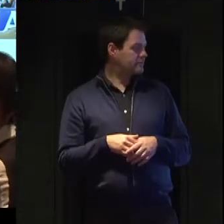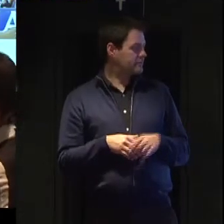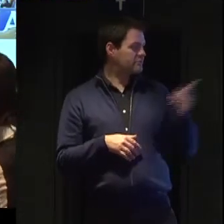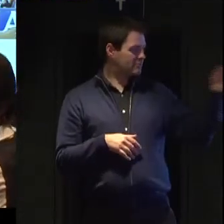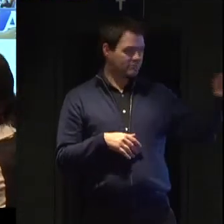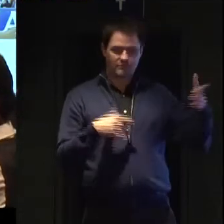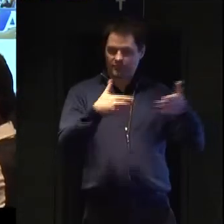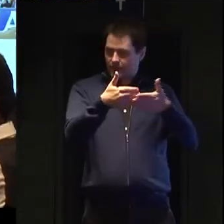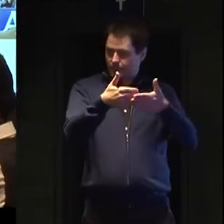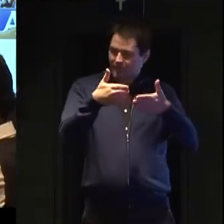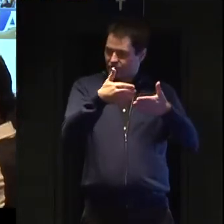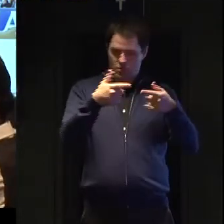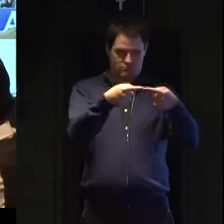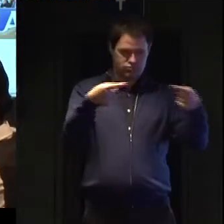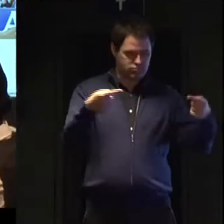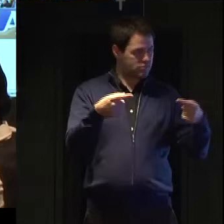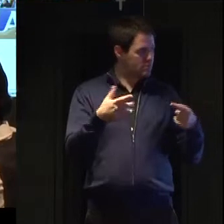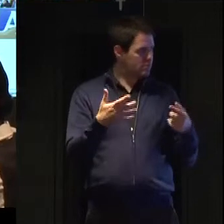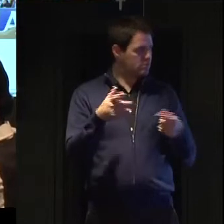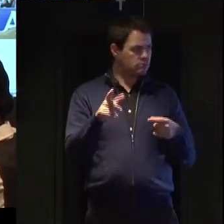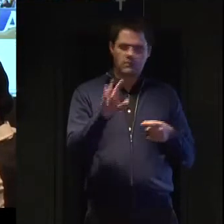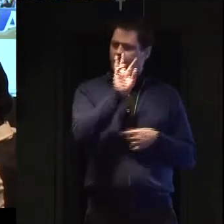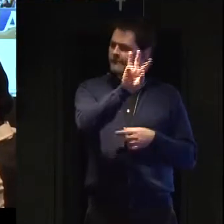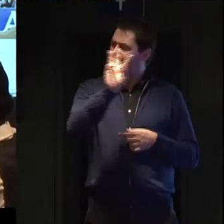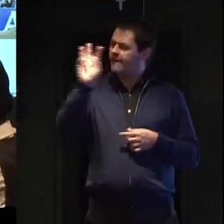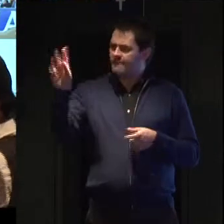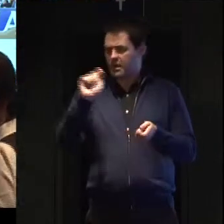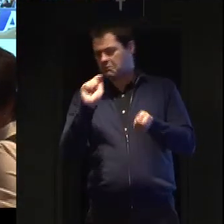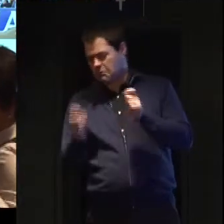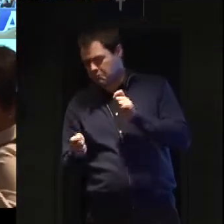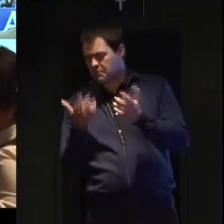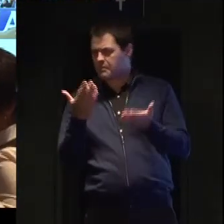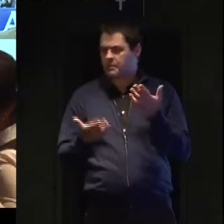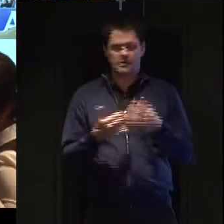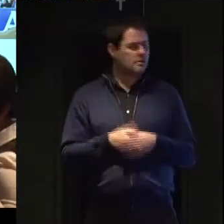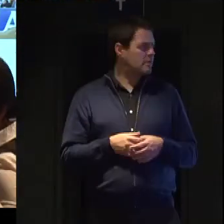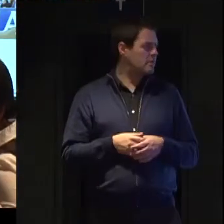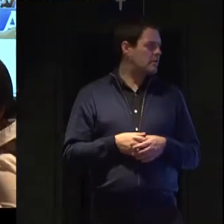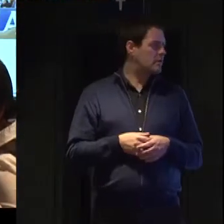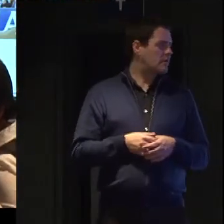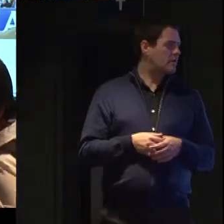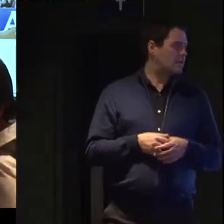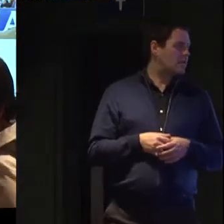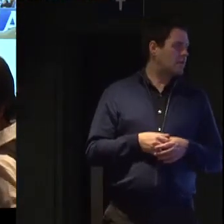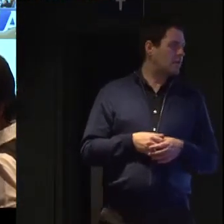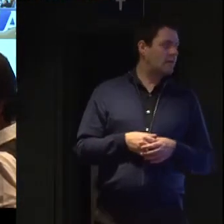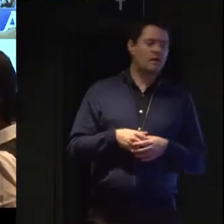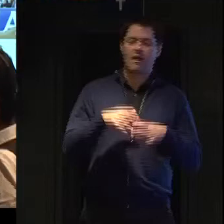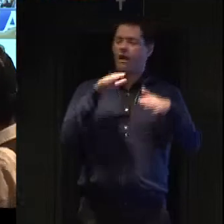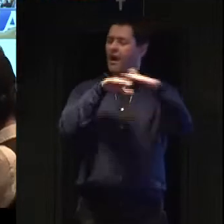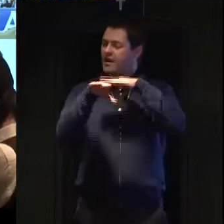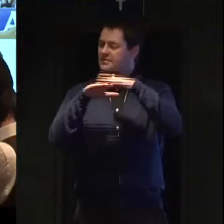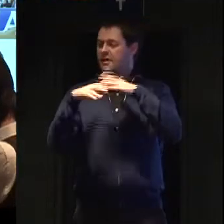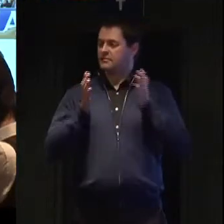The pre-match build-up, you know, getting clubs to think about their websites, and giving the access officers a tool so that they can then go and talk to